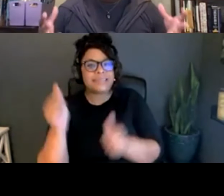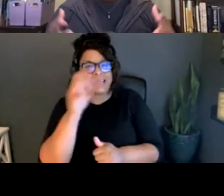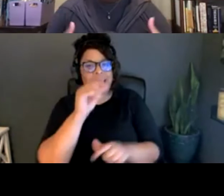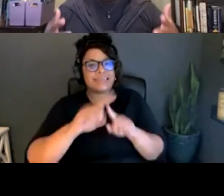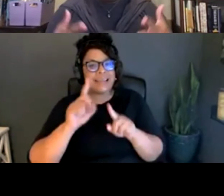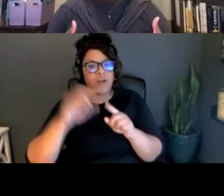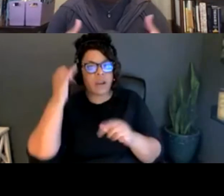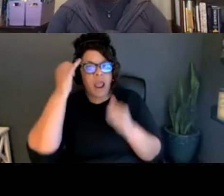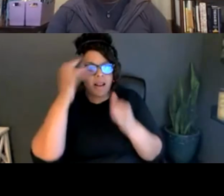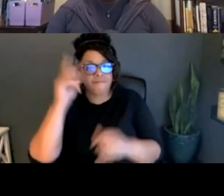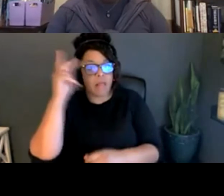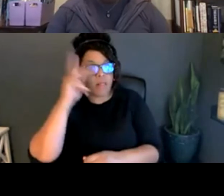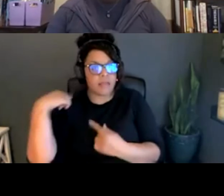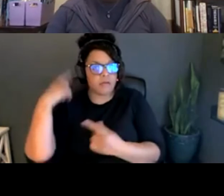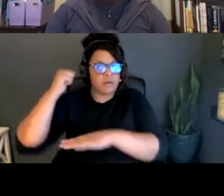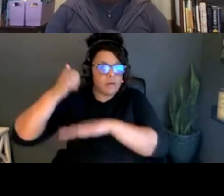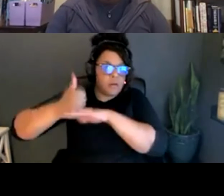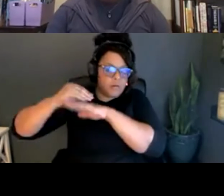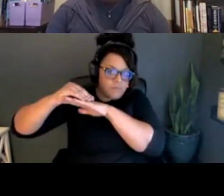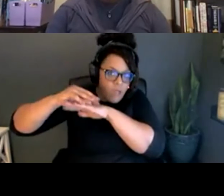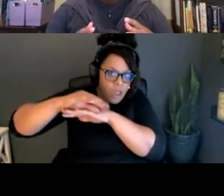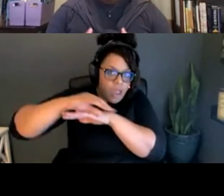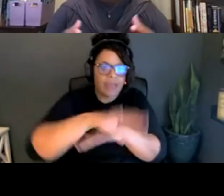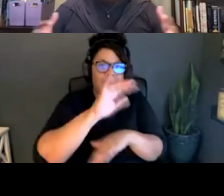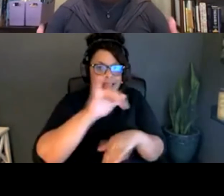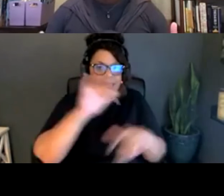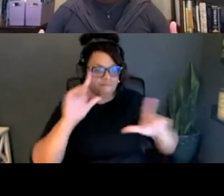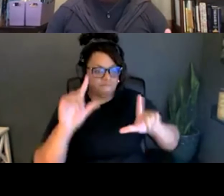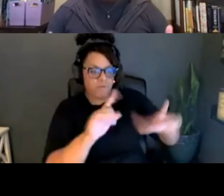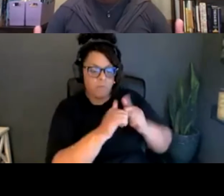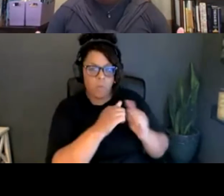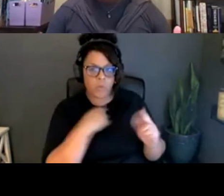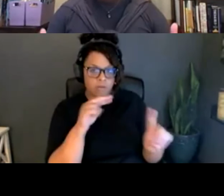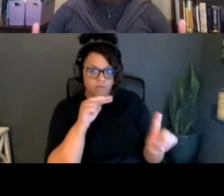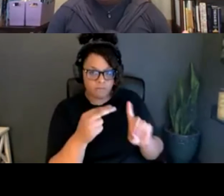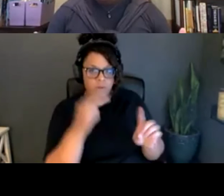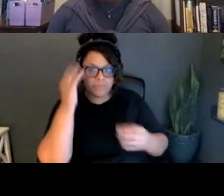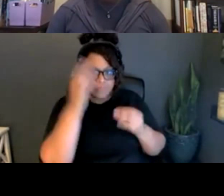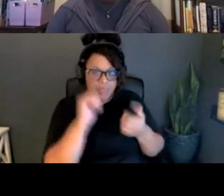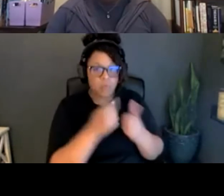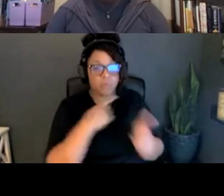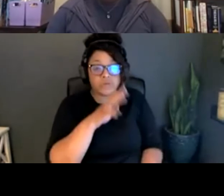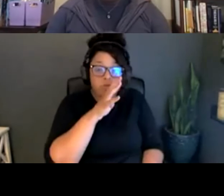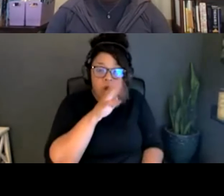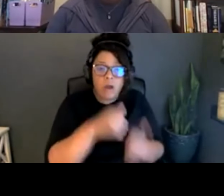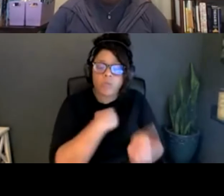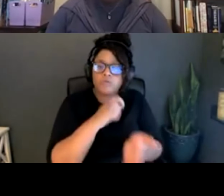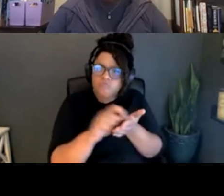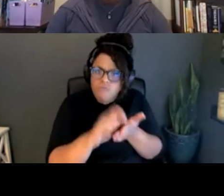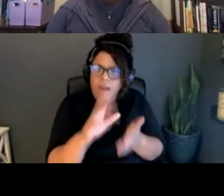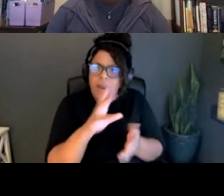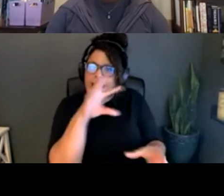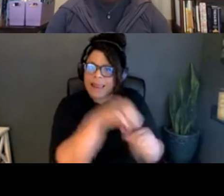that continue to frame how we think, talk, write, and